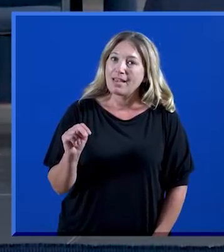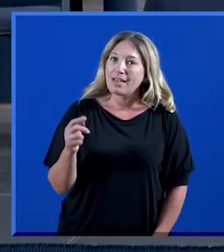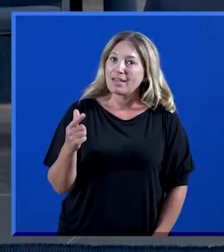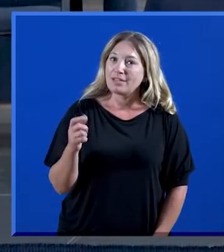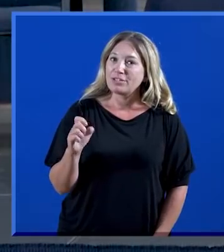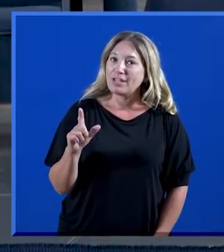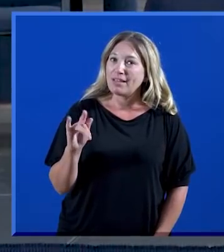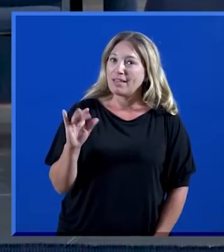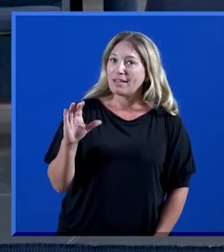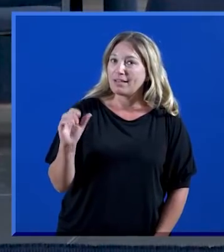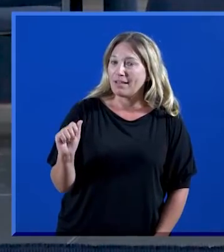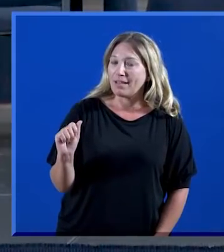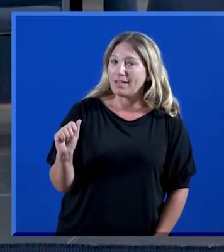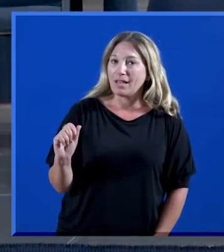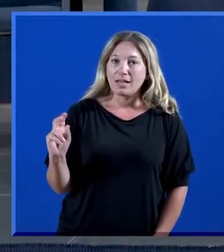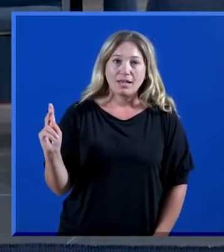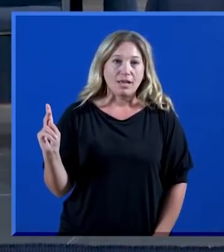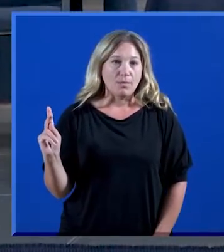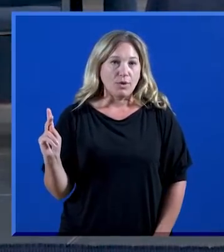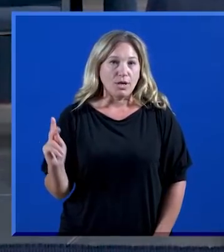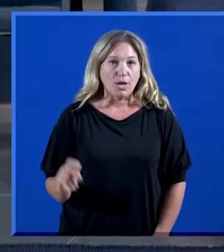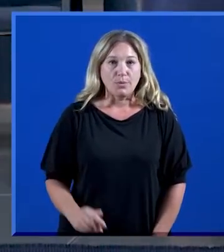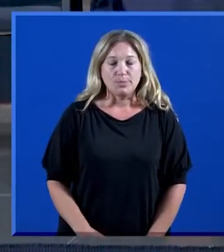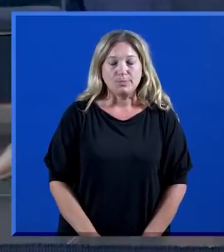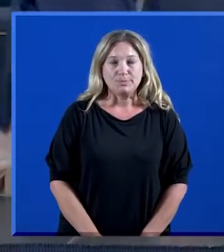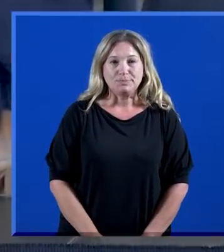Angelica Kramarenko.